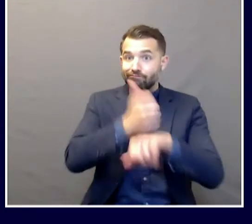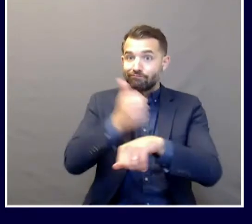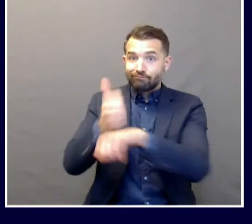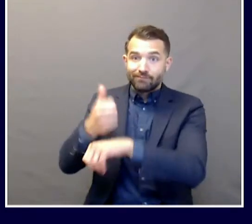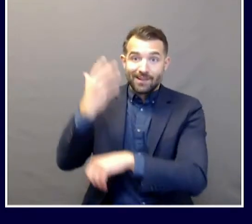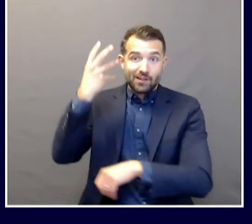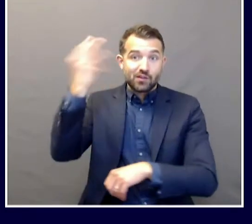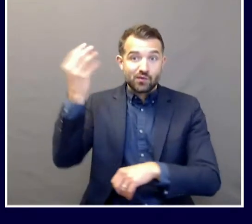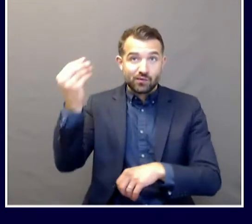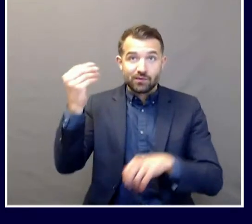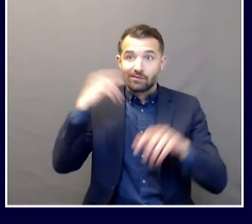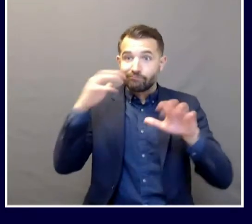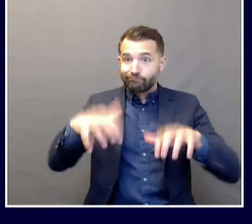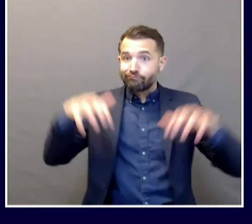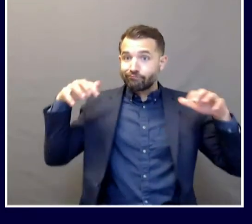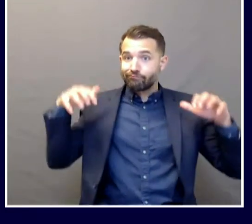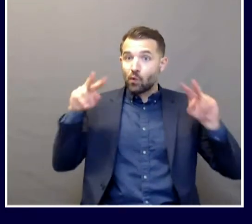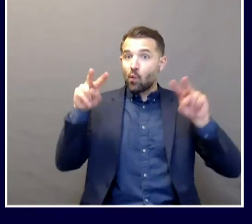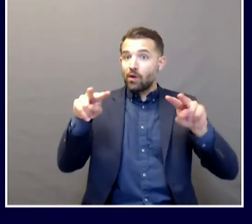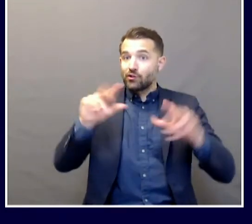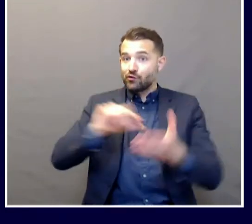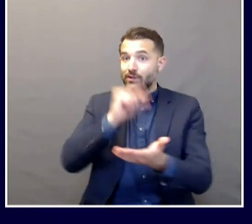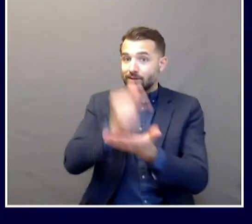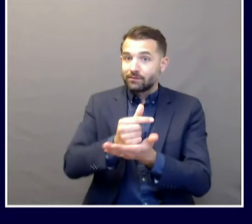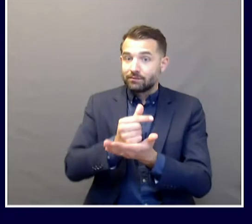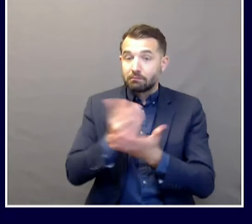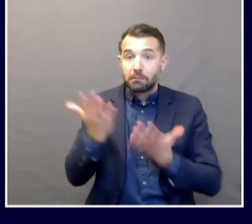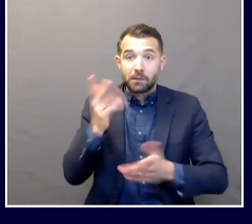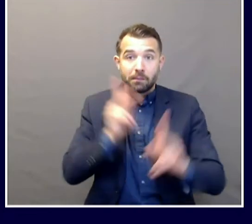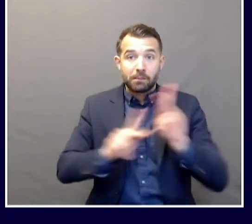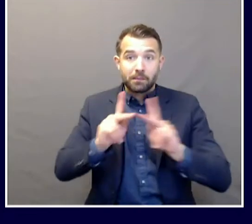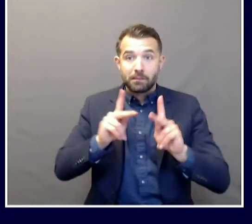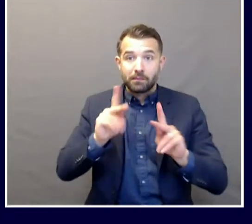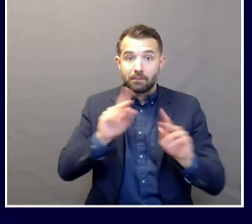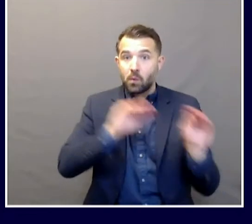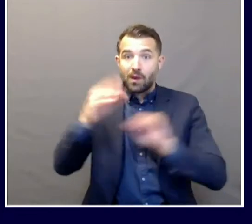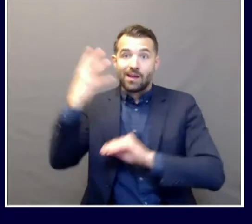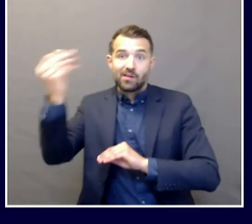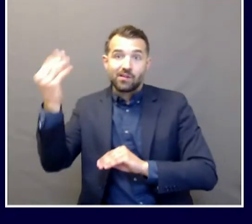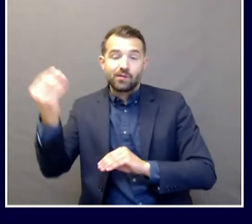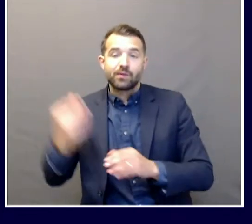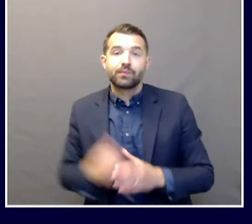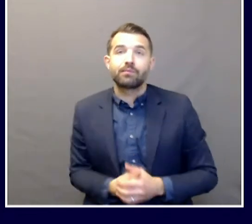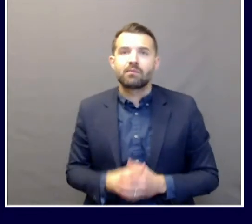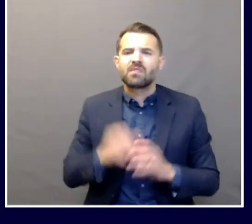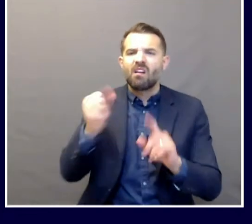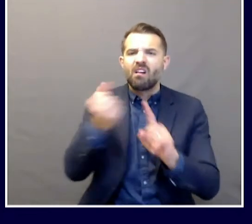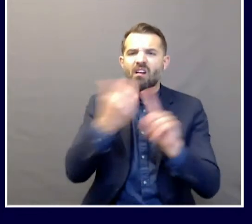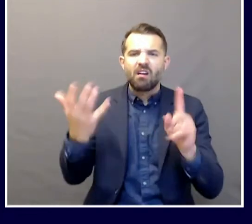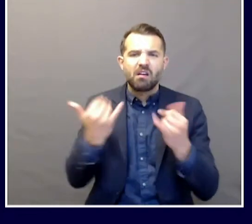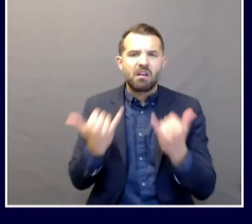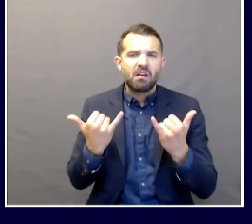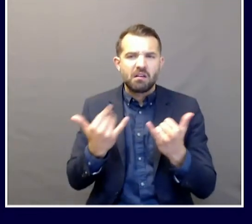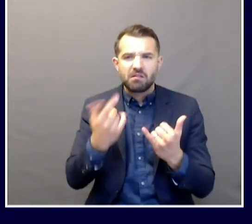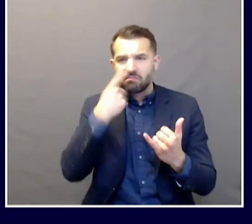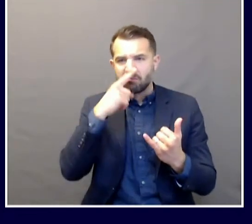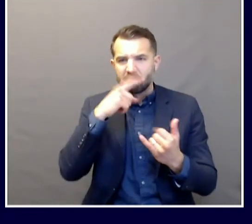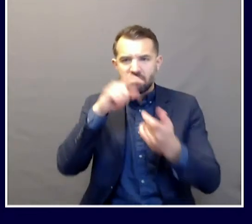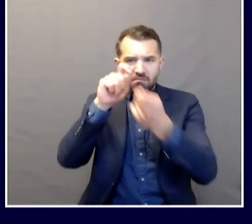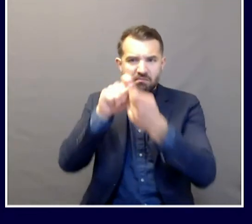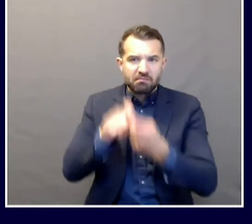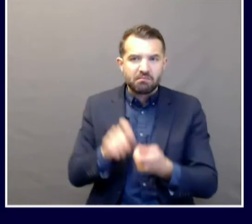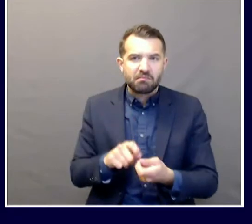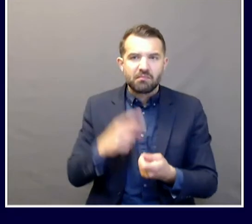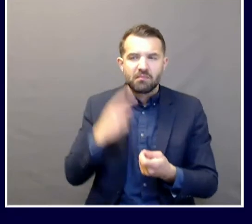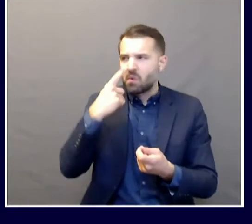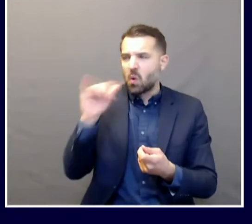safety guidelines are going to look like and exactly what graduation season could look like at high schools and colleges? Yep. Well,